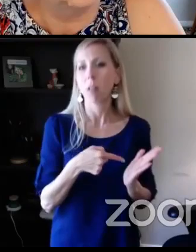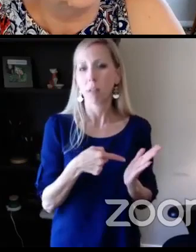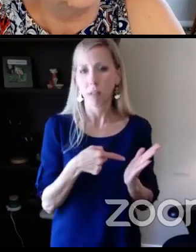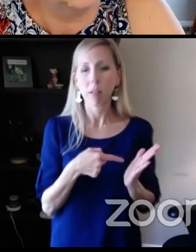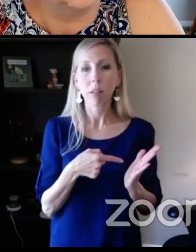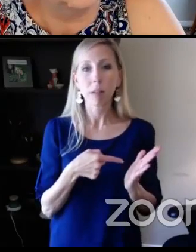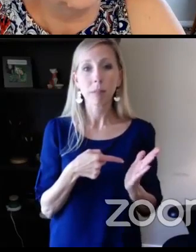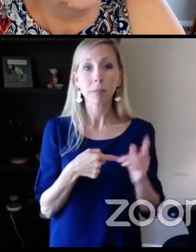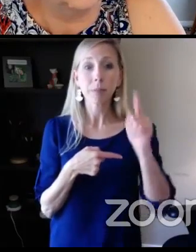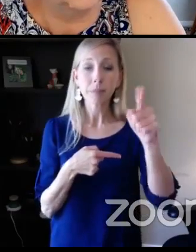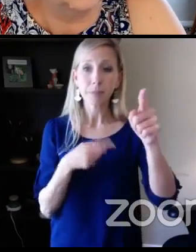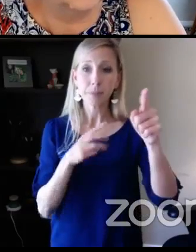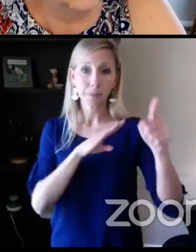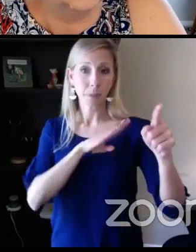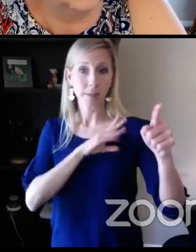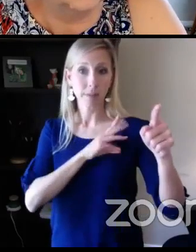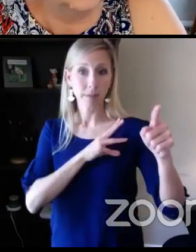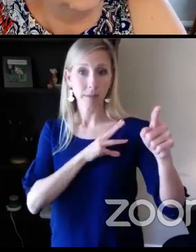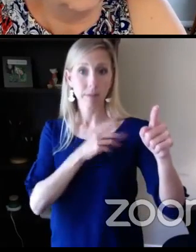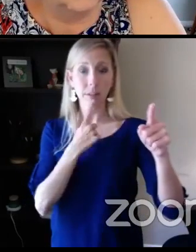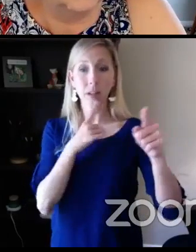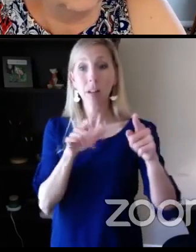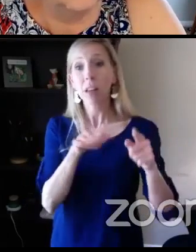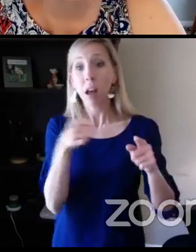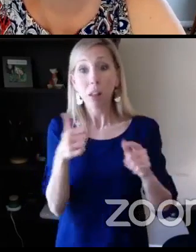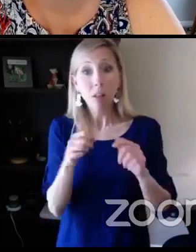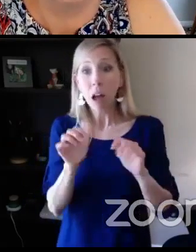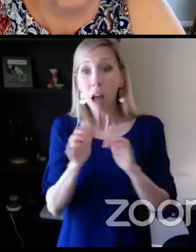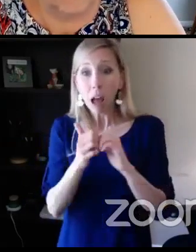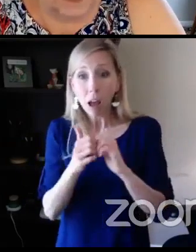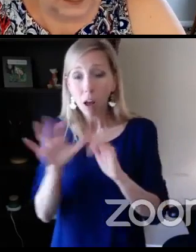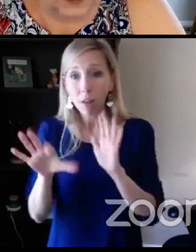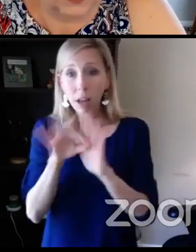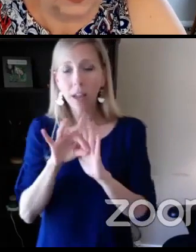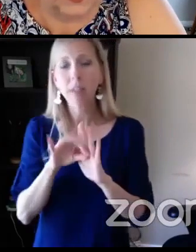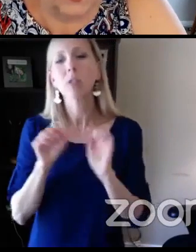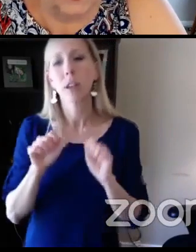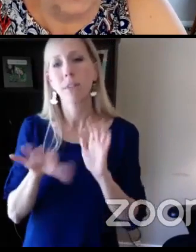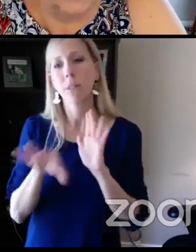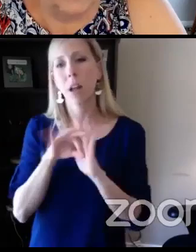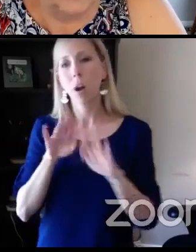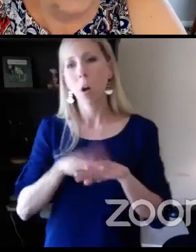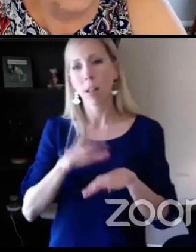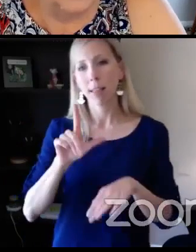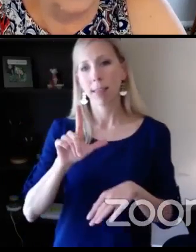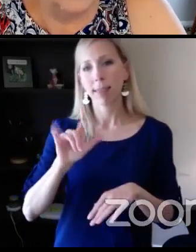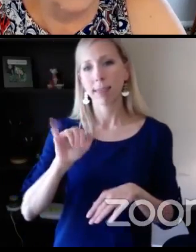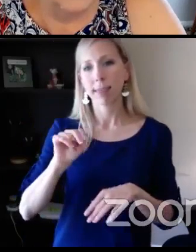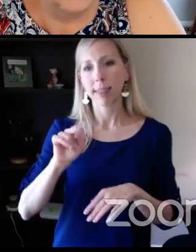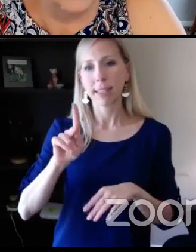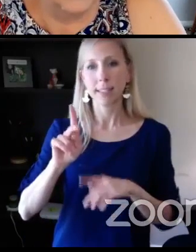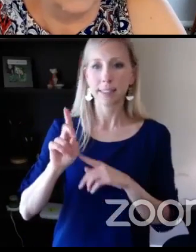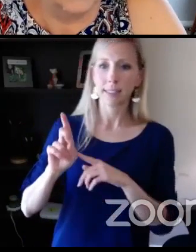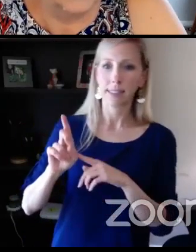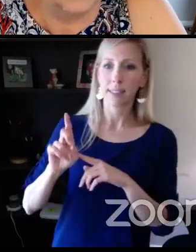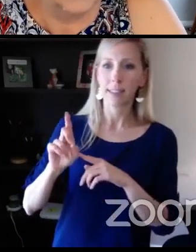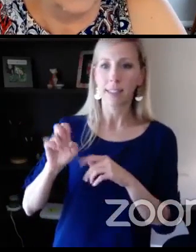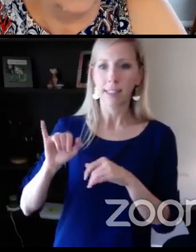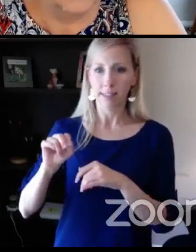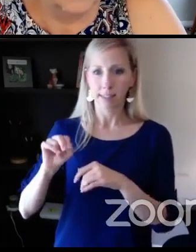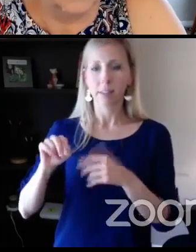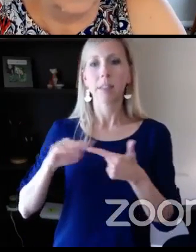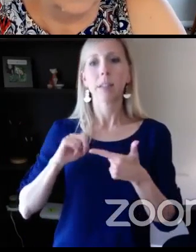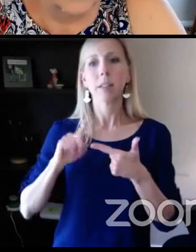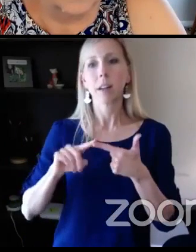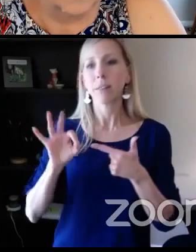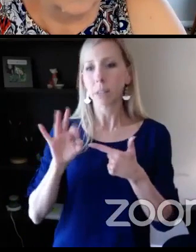some other places you can find us are on LinkedIn. You can find us on Facebook at Supporting Success for